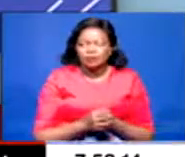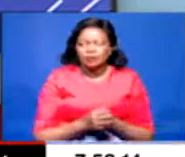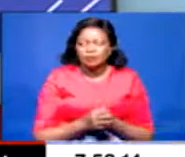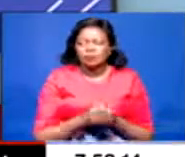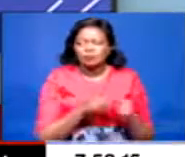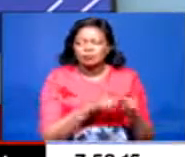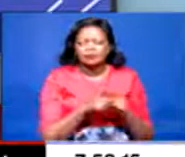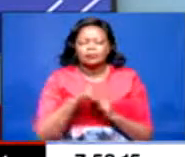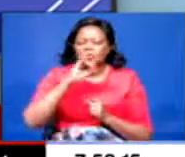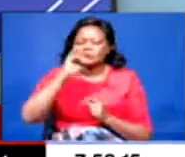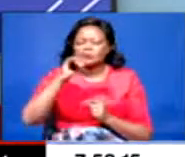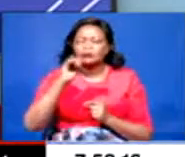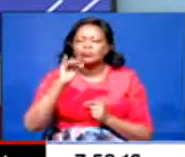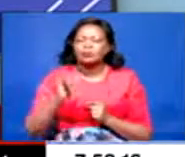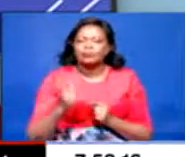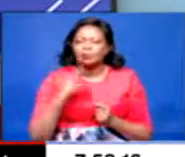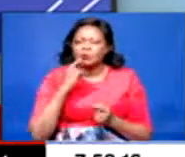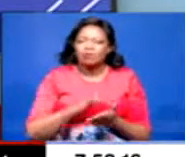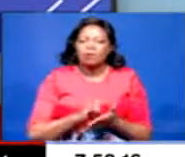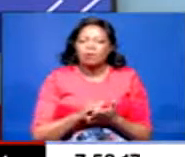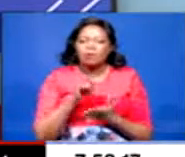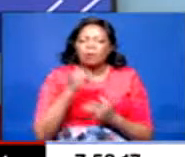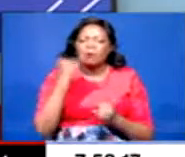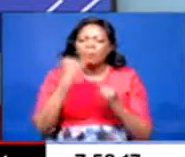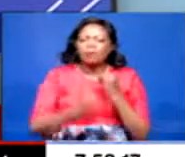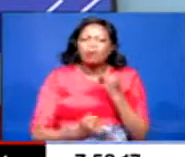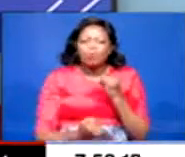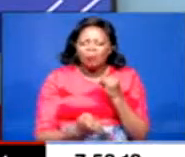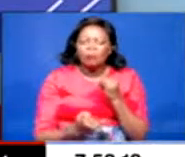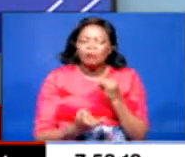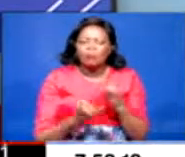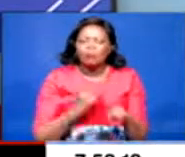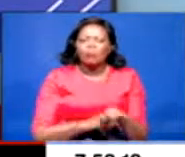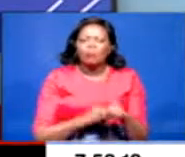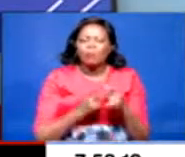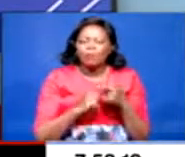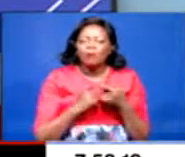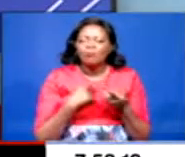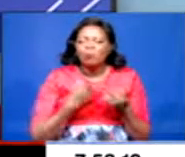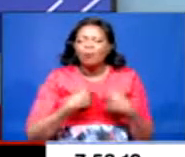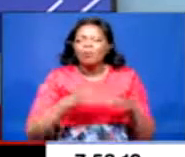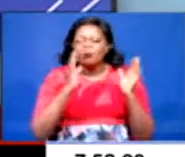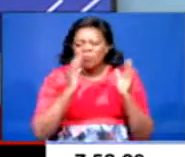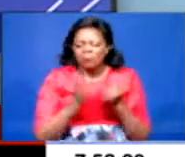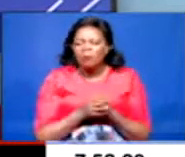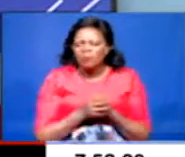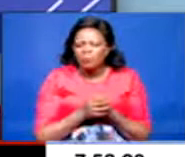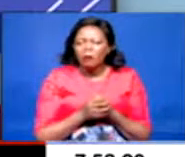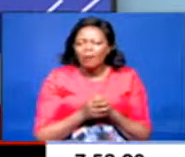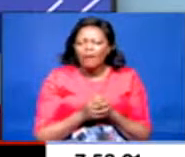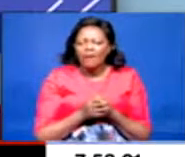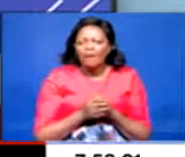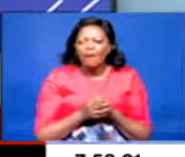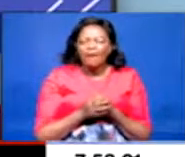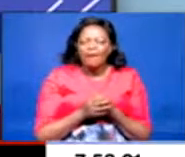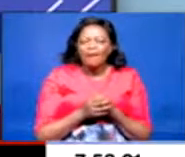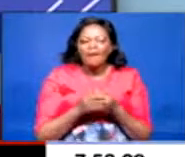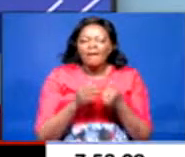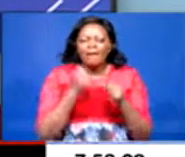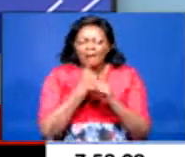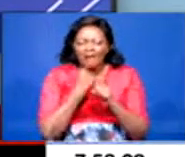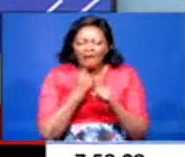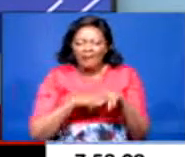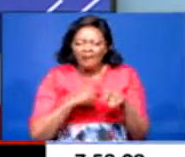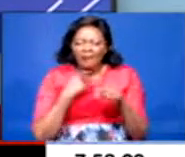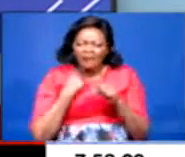that this is his last shot, so yeah, he will want to leave the stage at a high note. Mm. So I